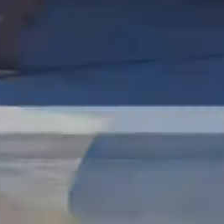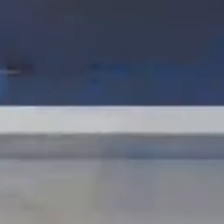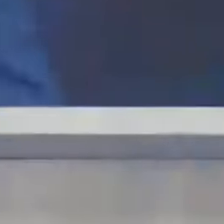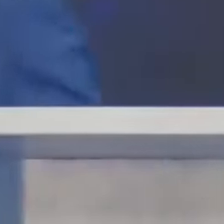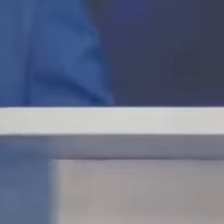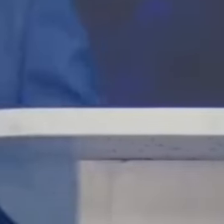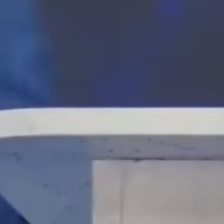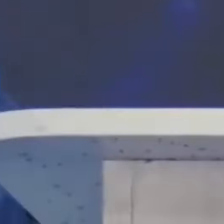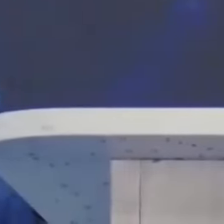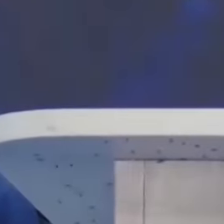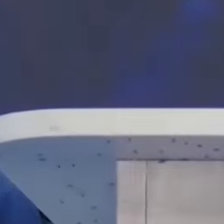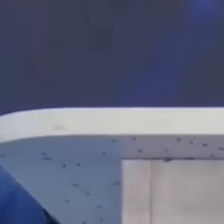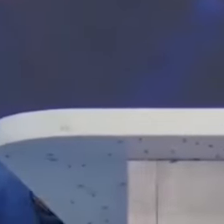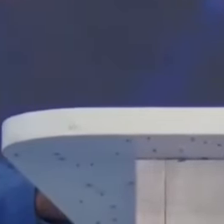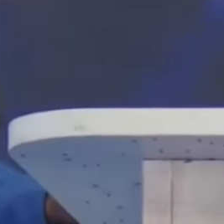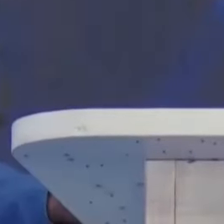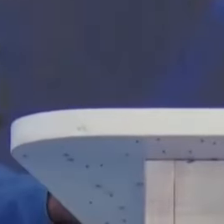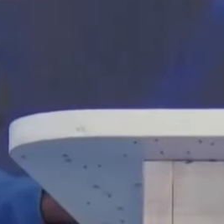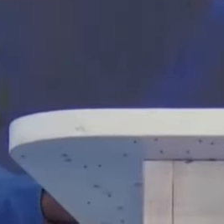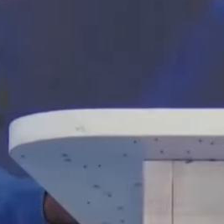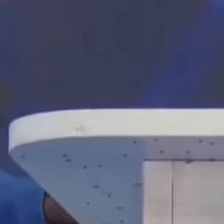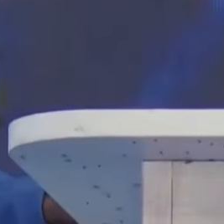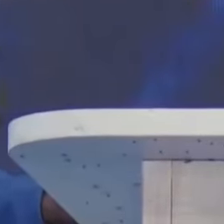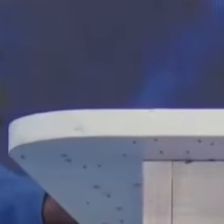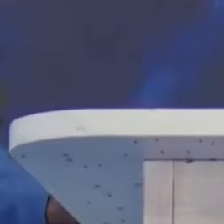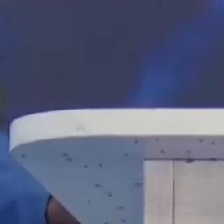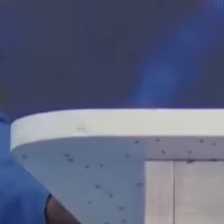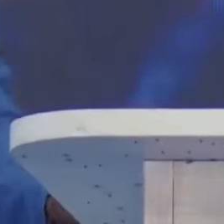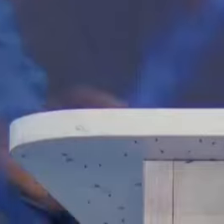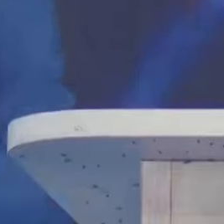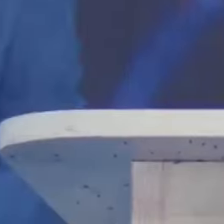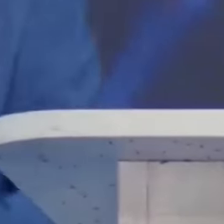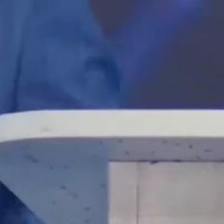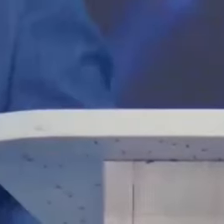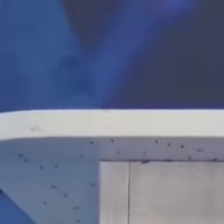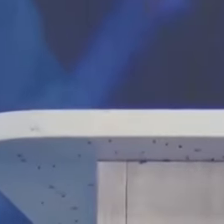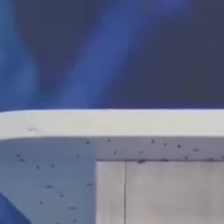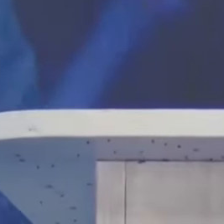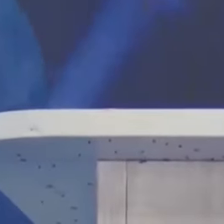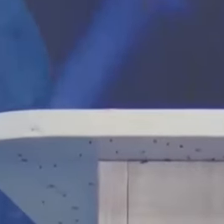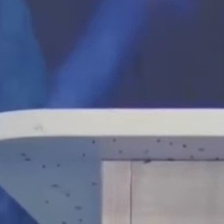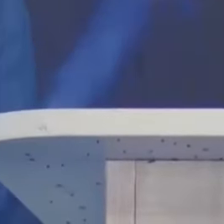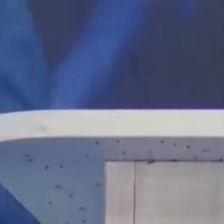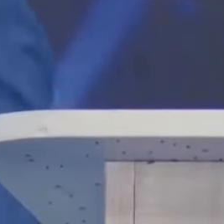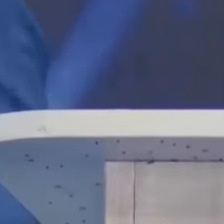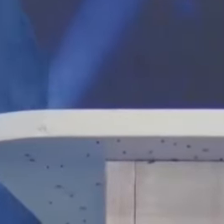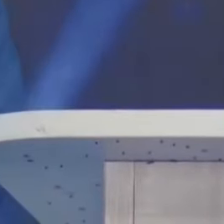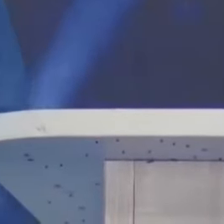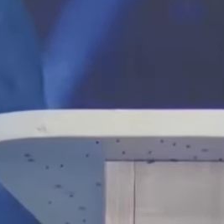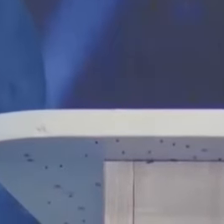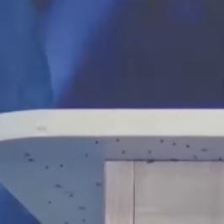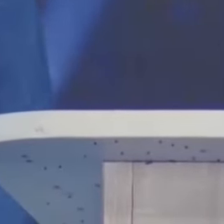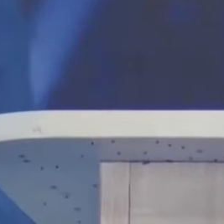you can do this now. But you need to train that mind so that your mind will not be bringing back to